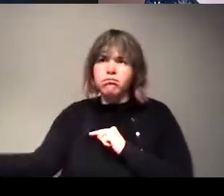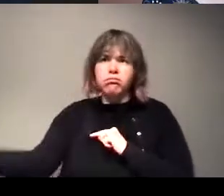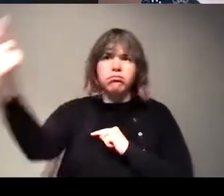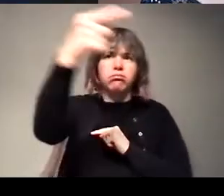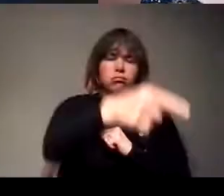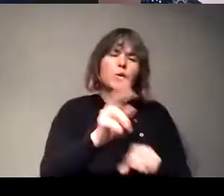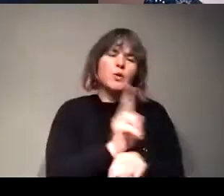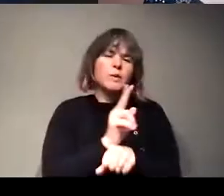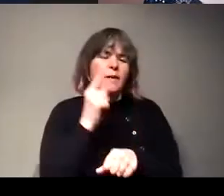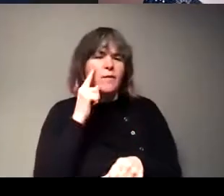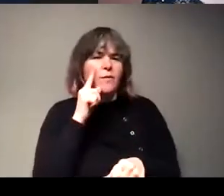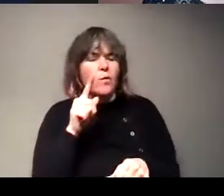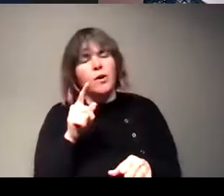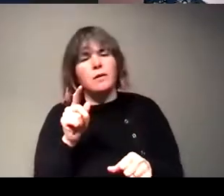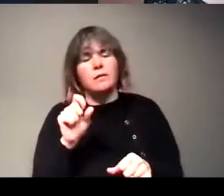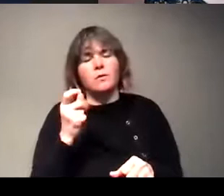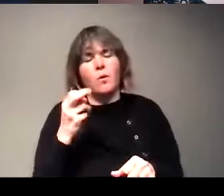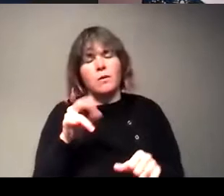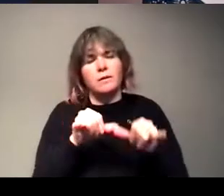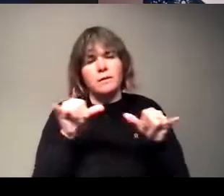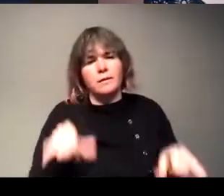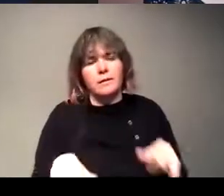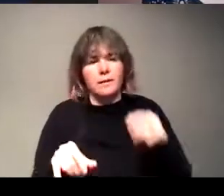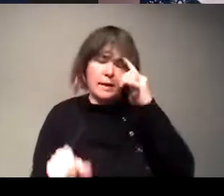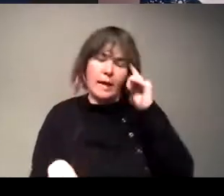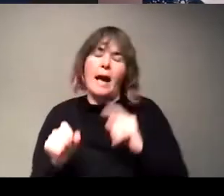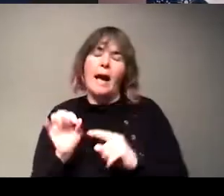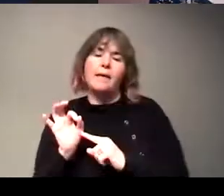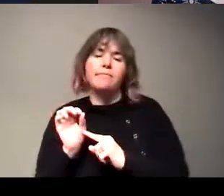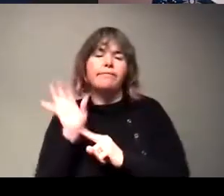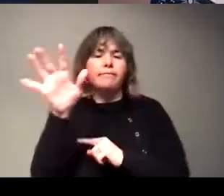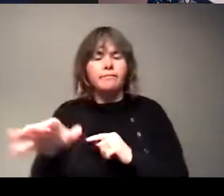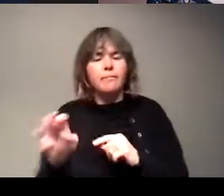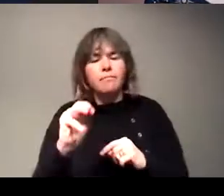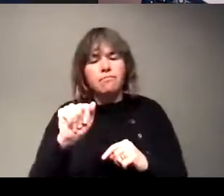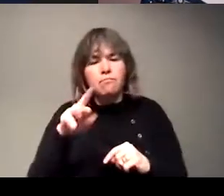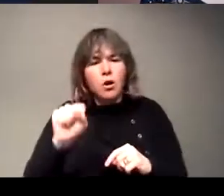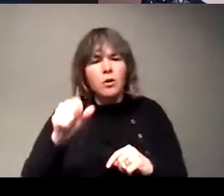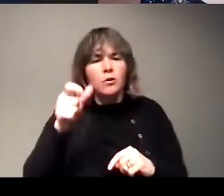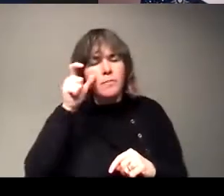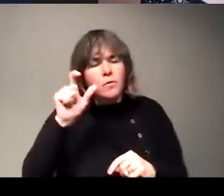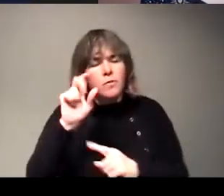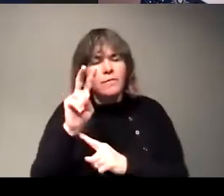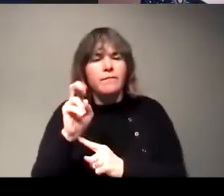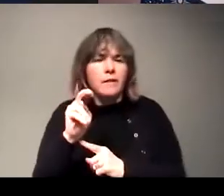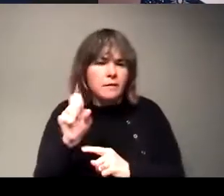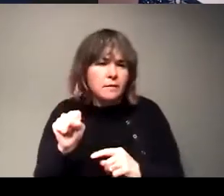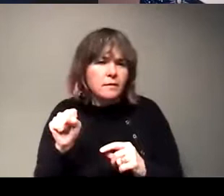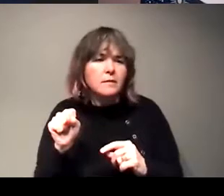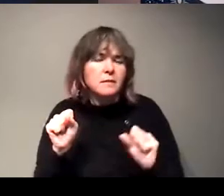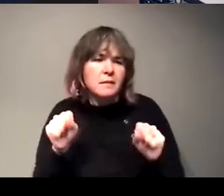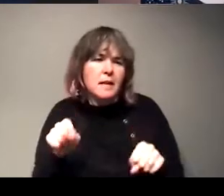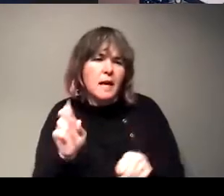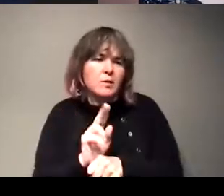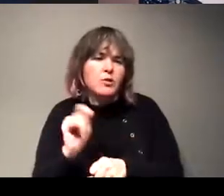assists quite a bit when we're navigating the solar system. We can slingshot stuff around Mars and around the moon and around Venus, or